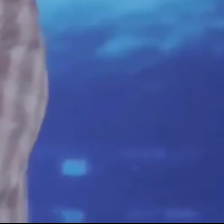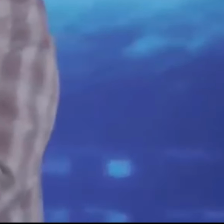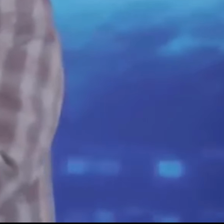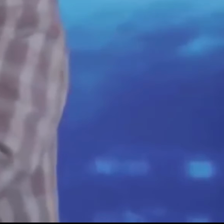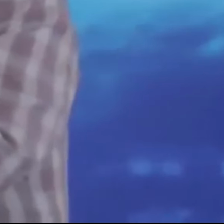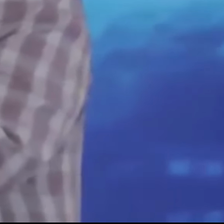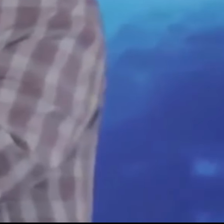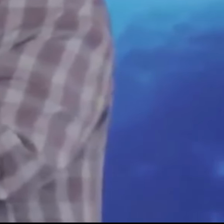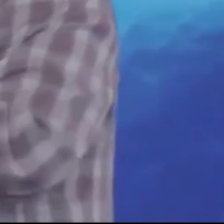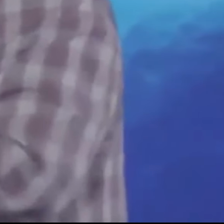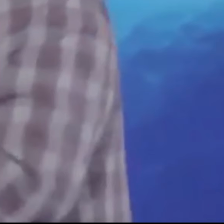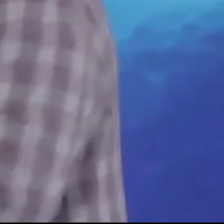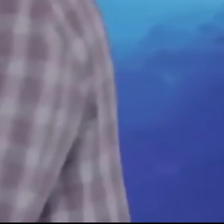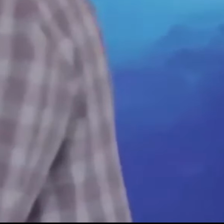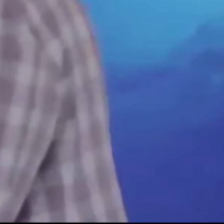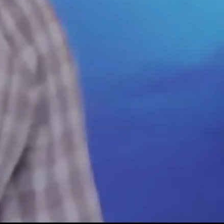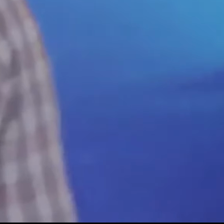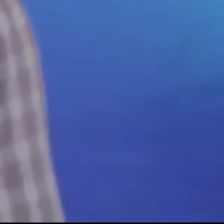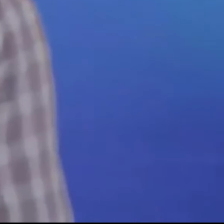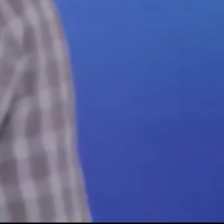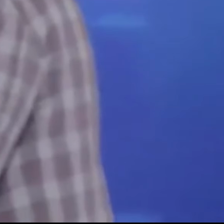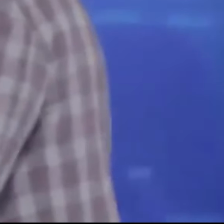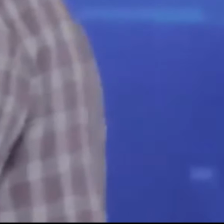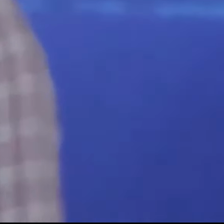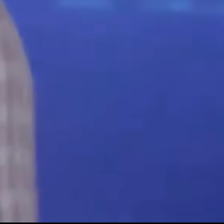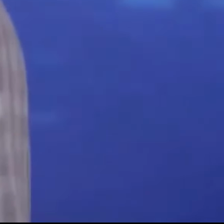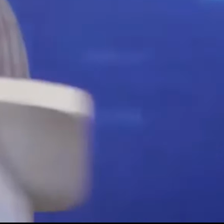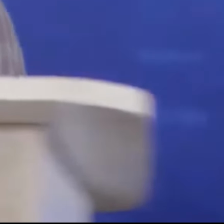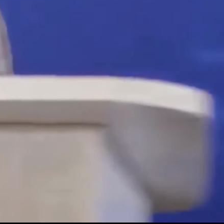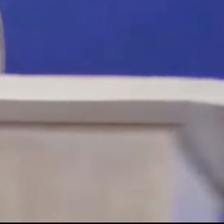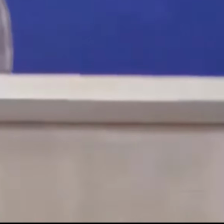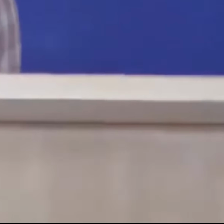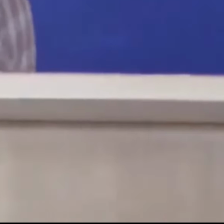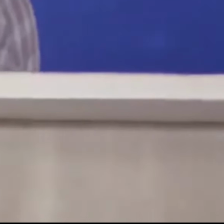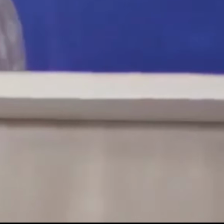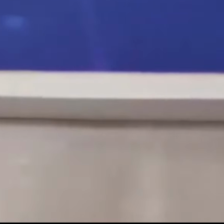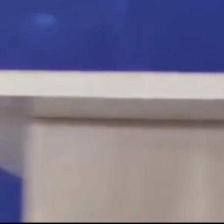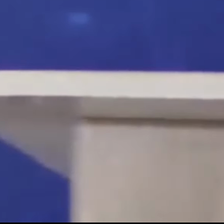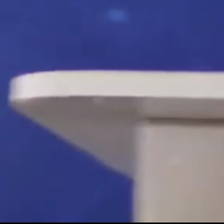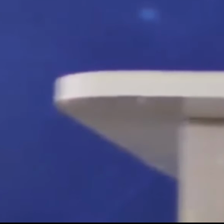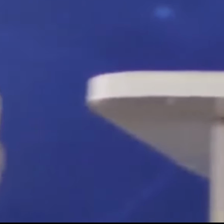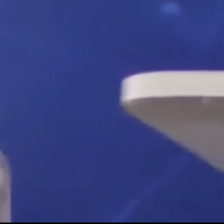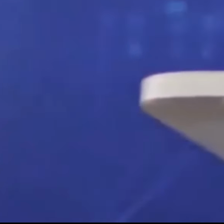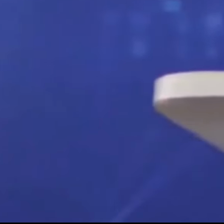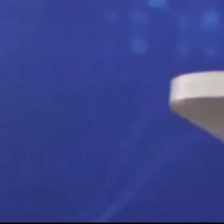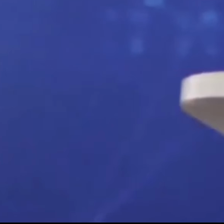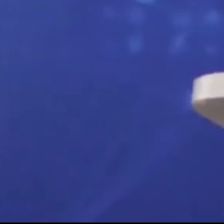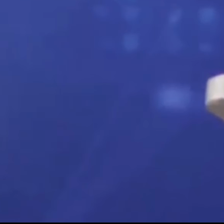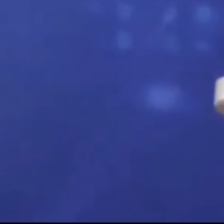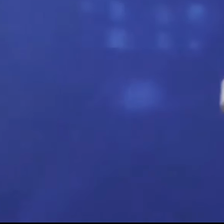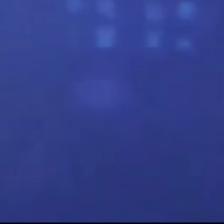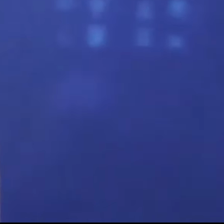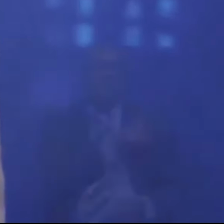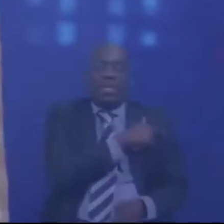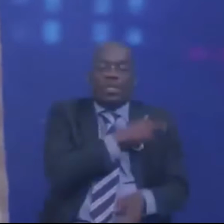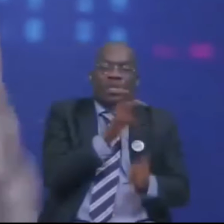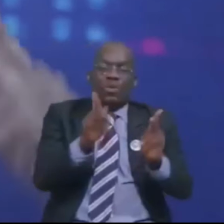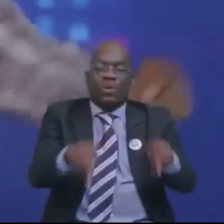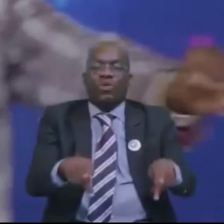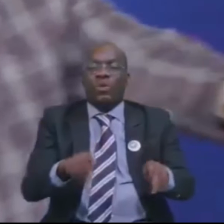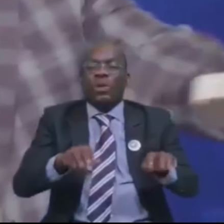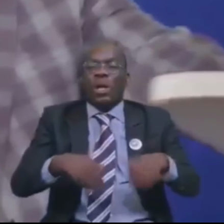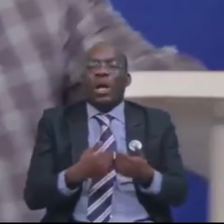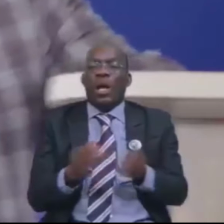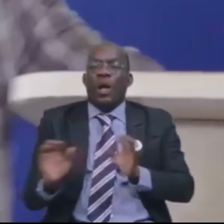do that. But if you are in companionship with loafers, how are you going to make